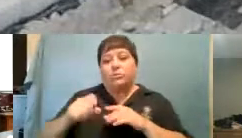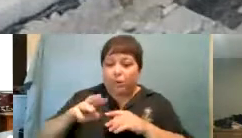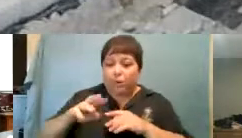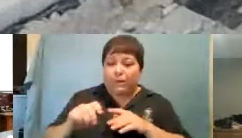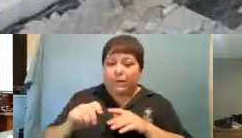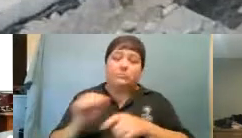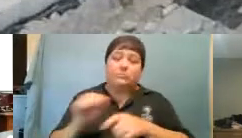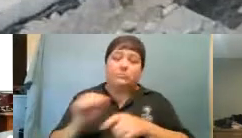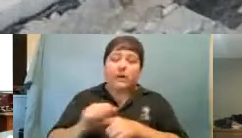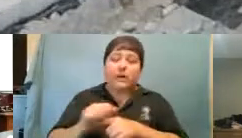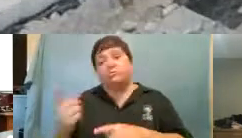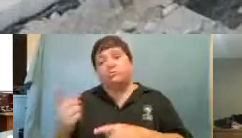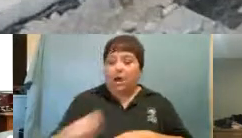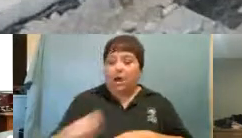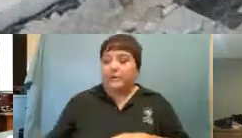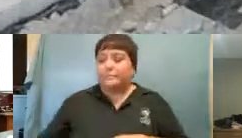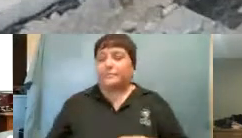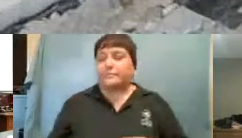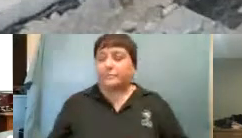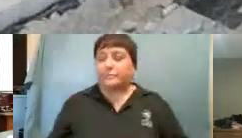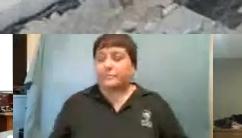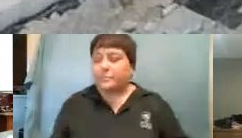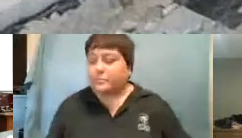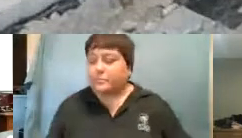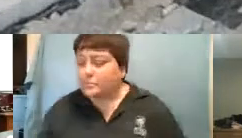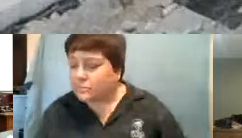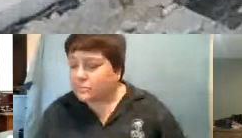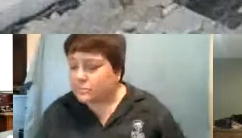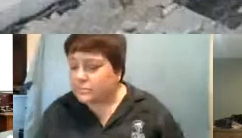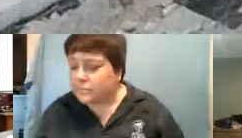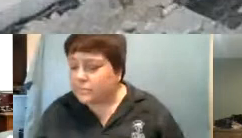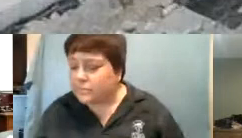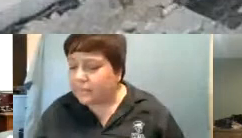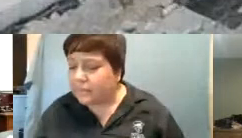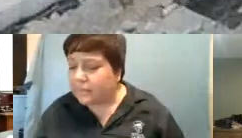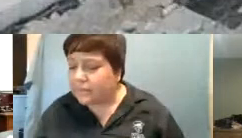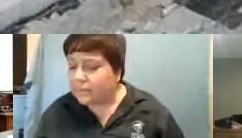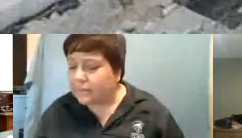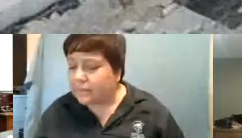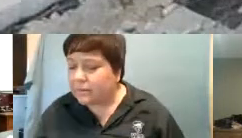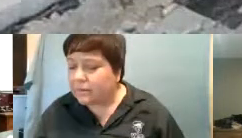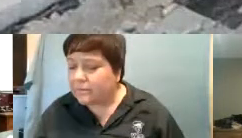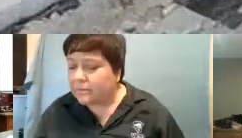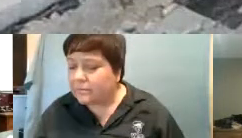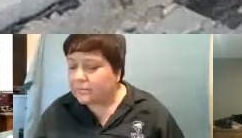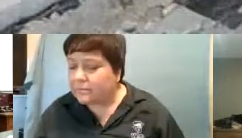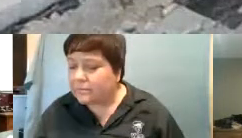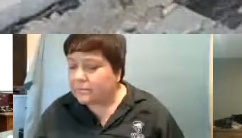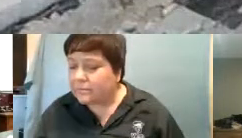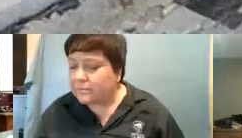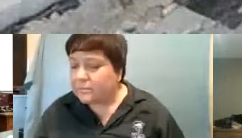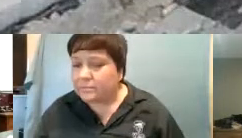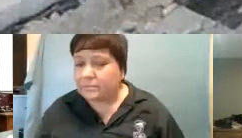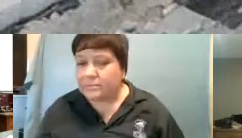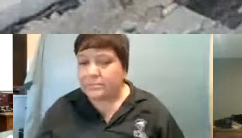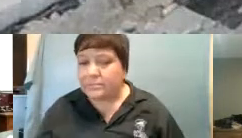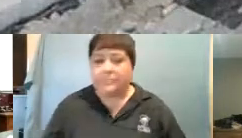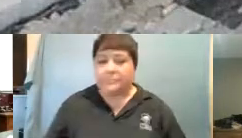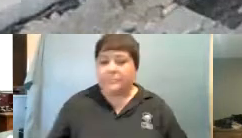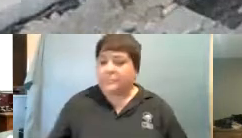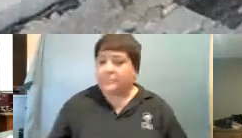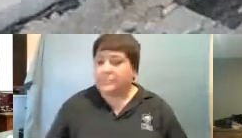You had guys on all fours that would get up in a push-up position. You would jump over them